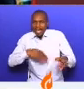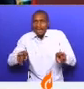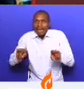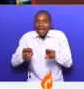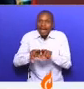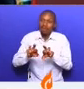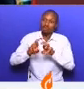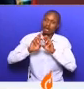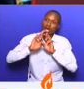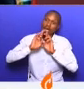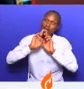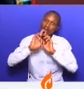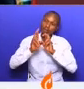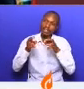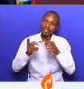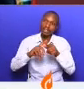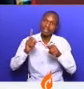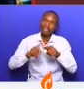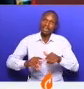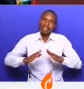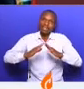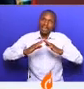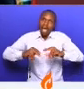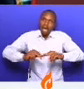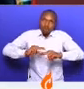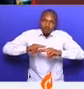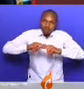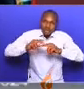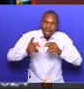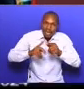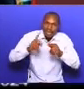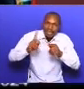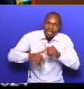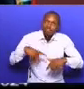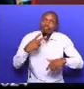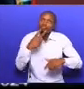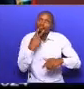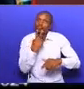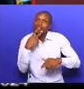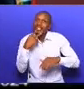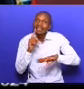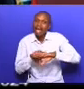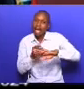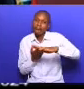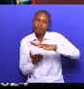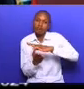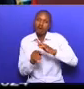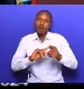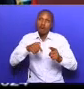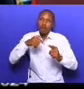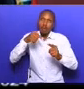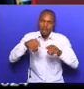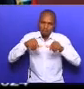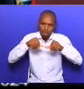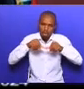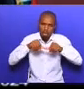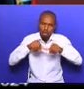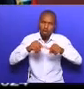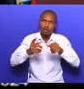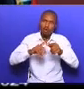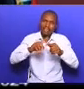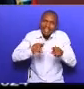told, the House will sit on Tuesday morning when we'll proceed on the